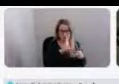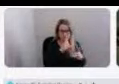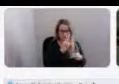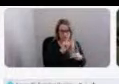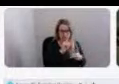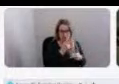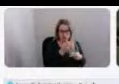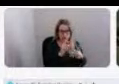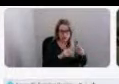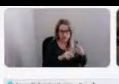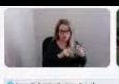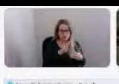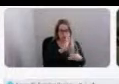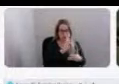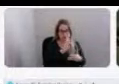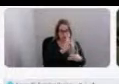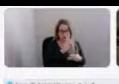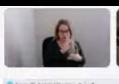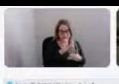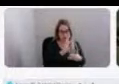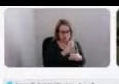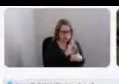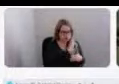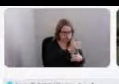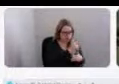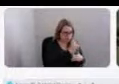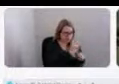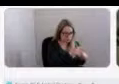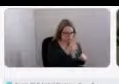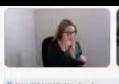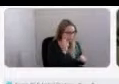daternet janine can you hear us